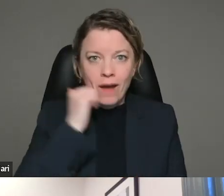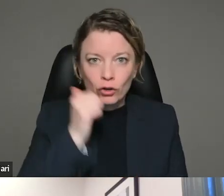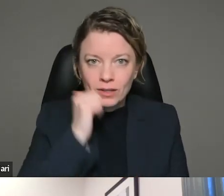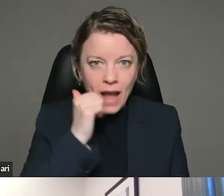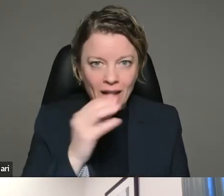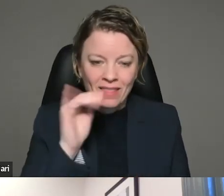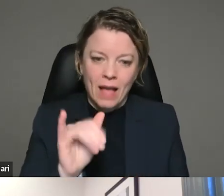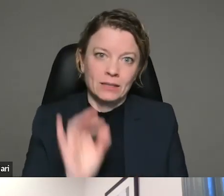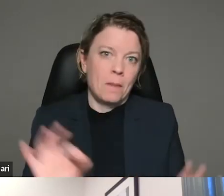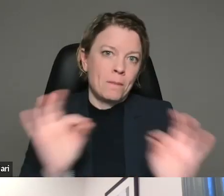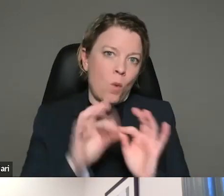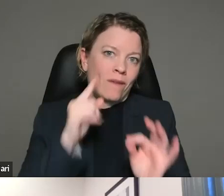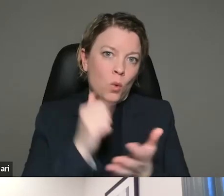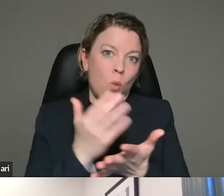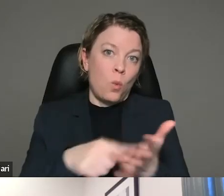what helps us succeed.